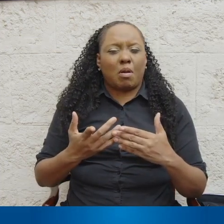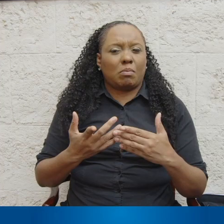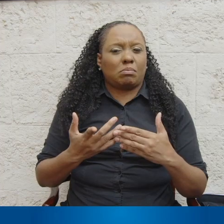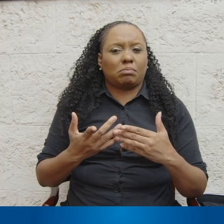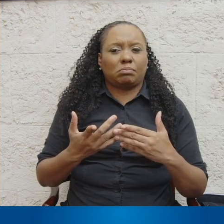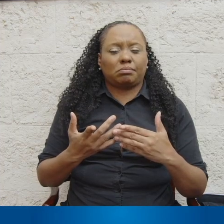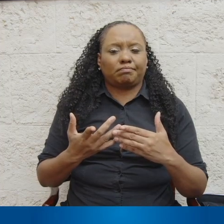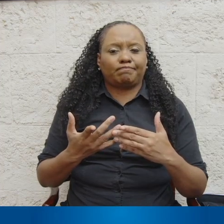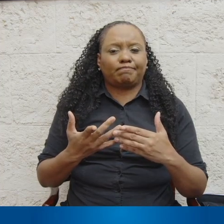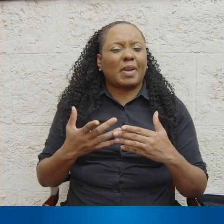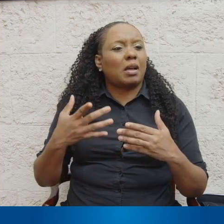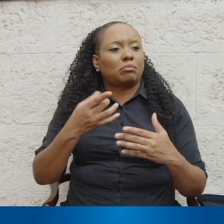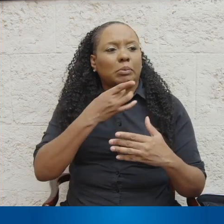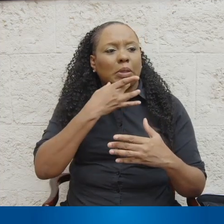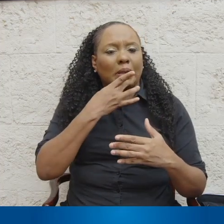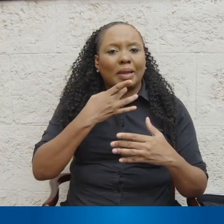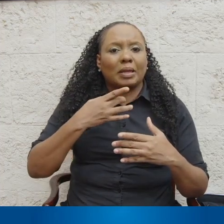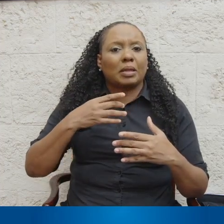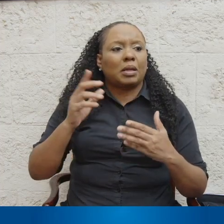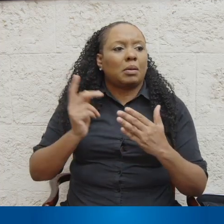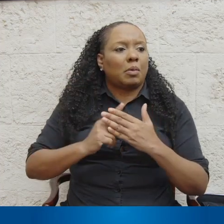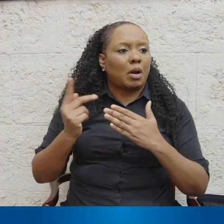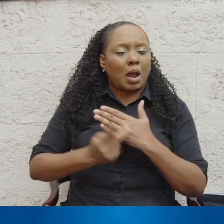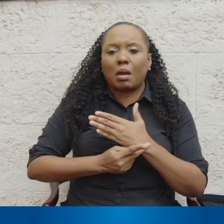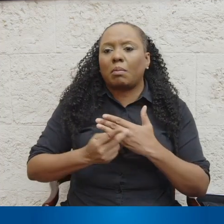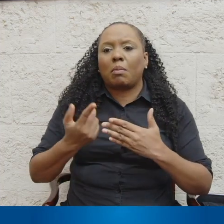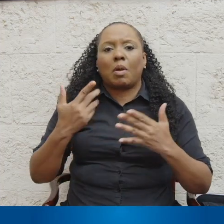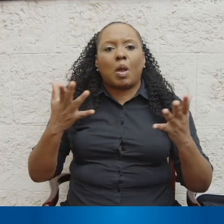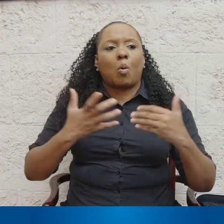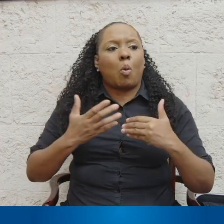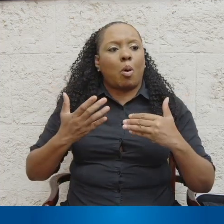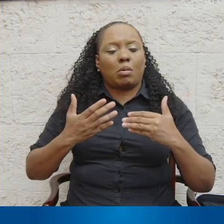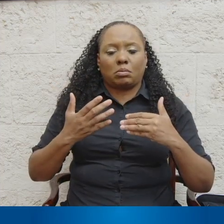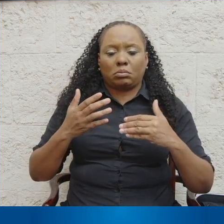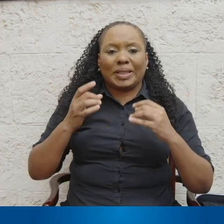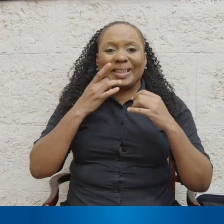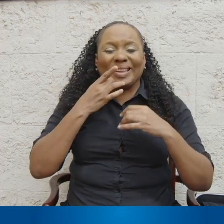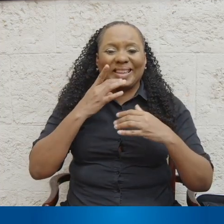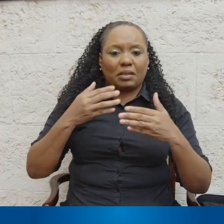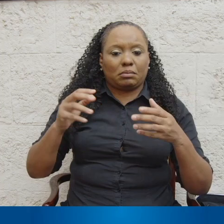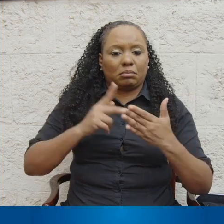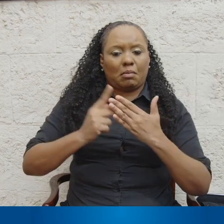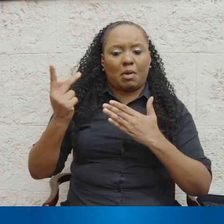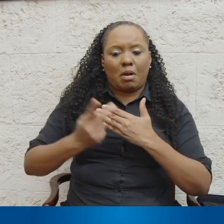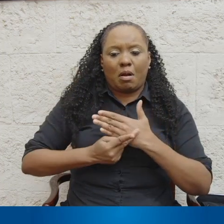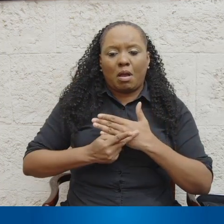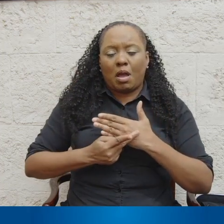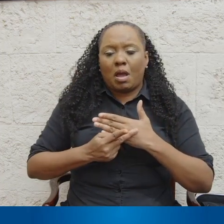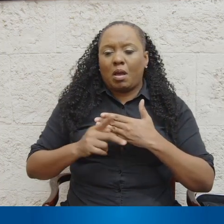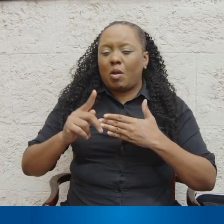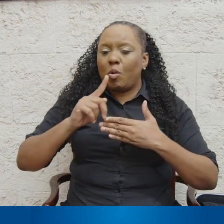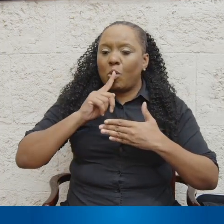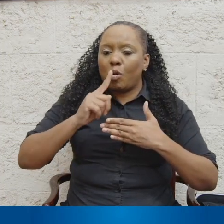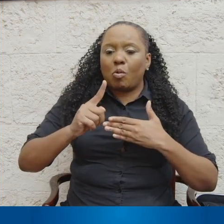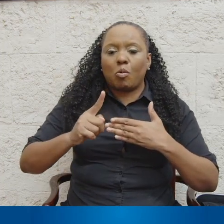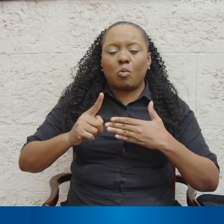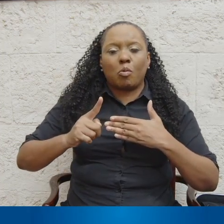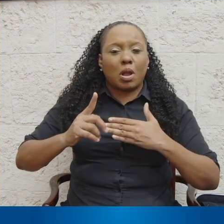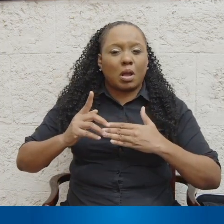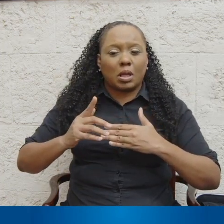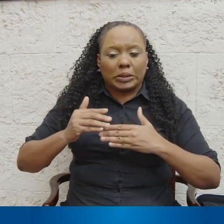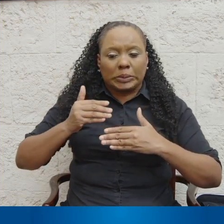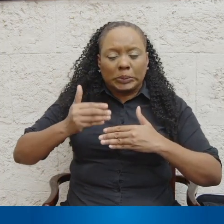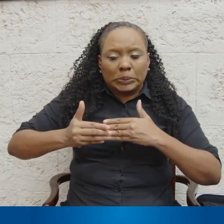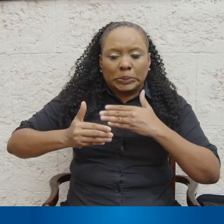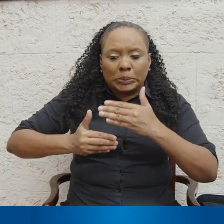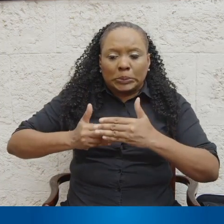island were in place for like 25 years. So the base of those particular poles are corroded, and security problems for those persons who are exercising